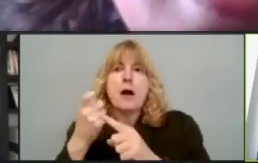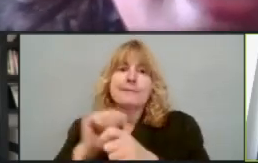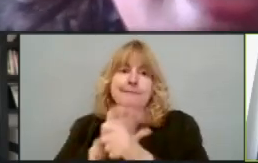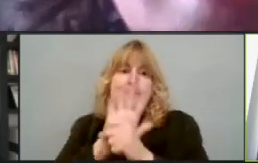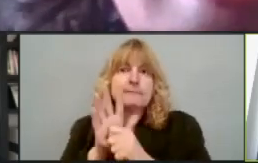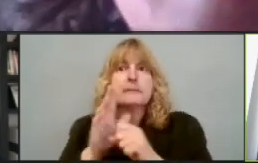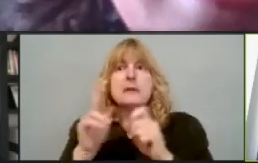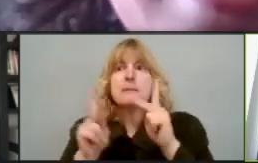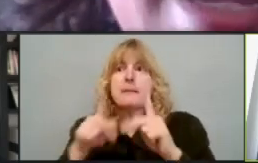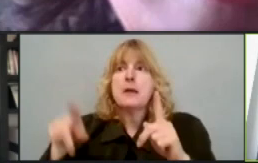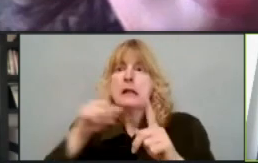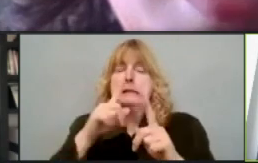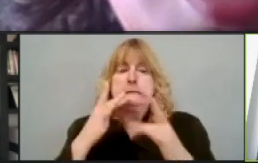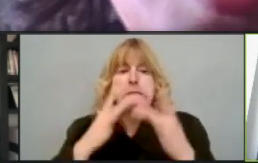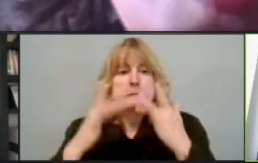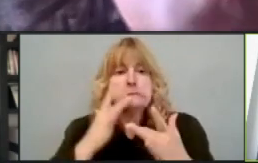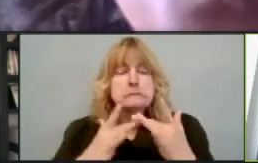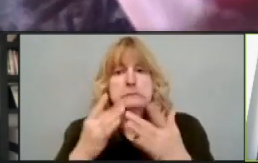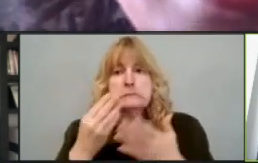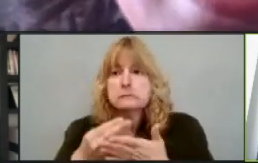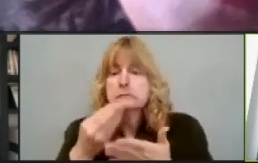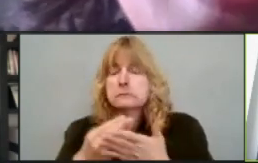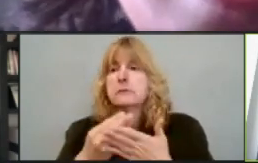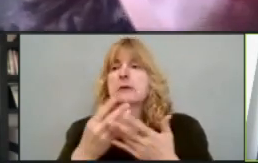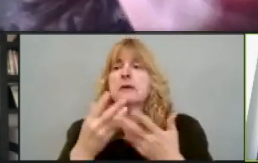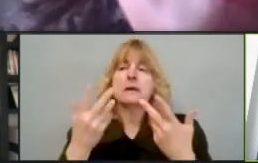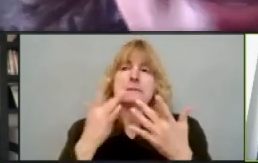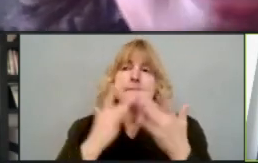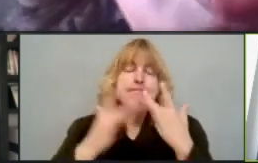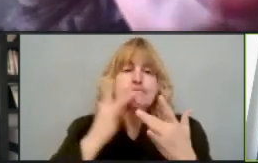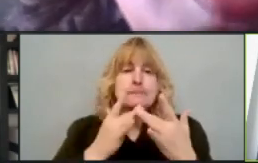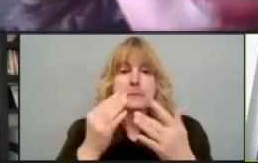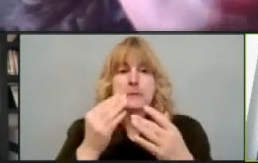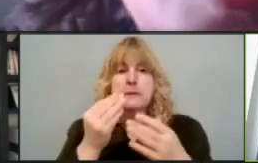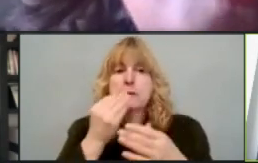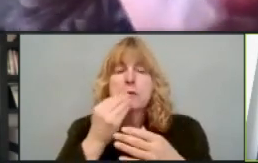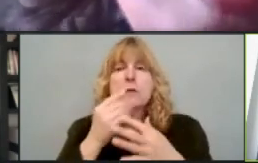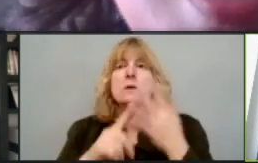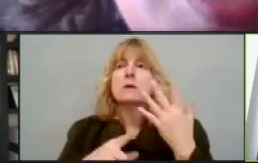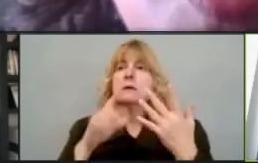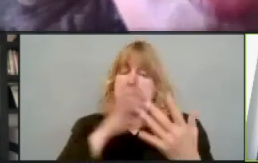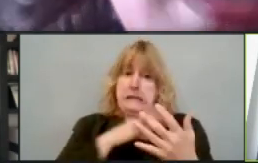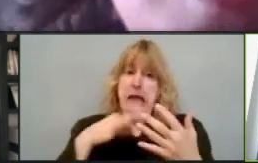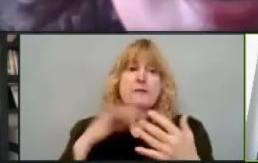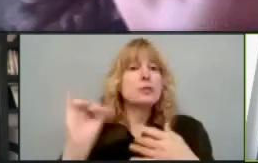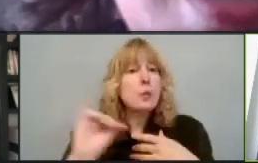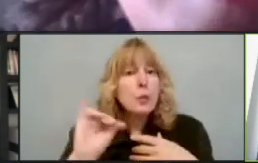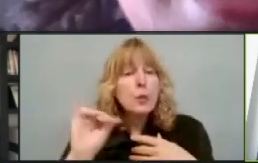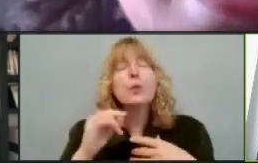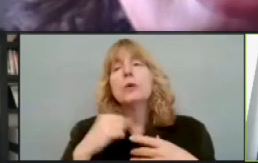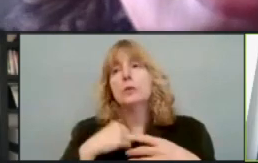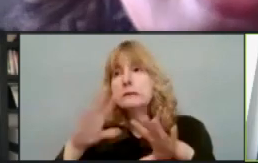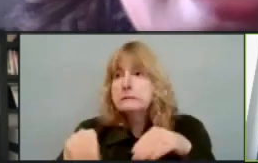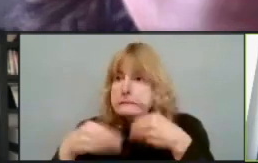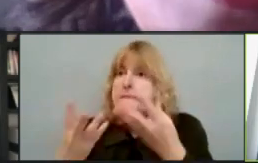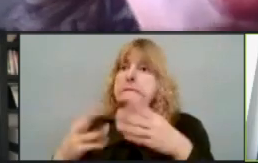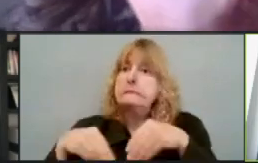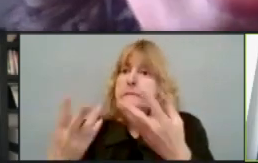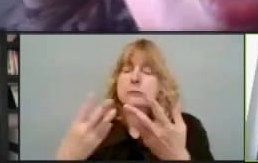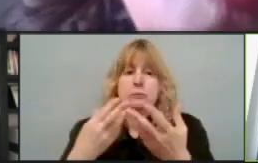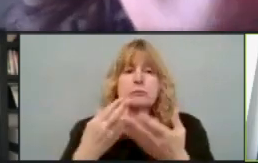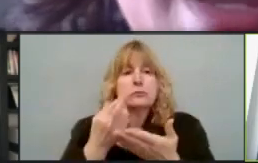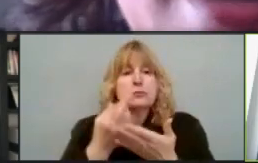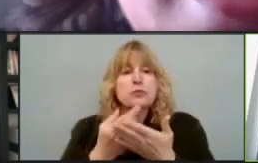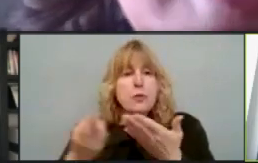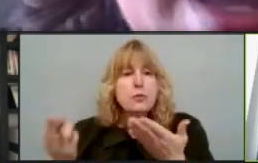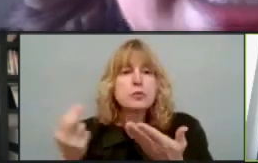times and even staff members. So continuing to provide those support resources for our families, even though